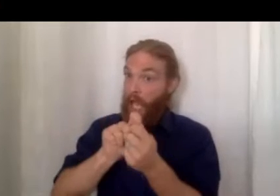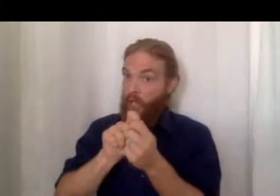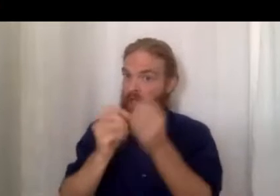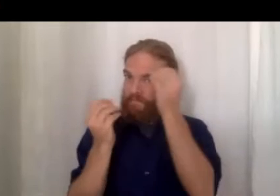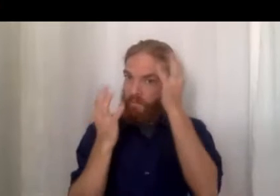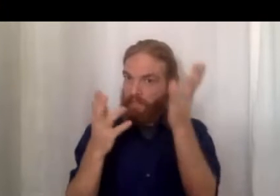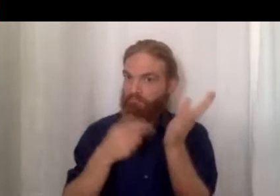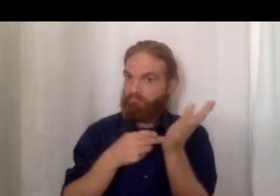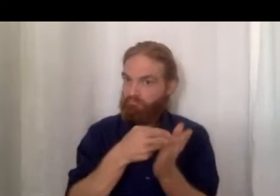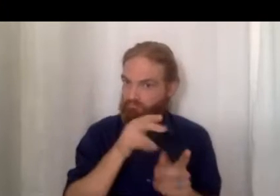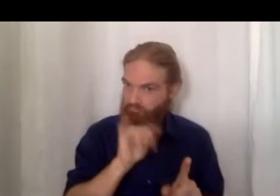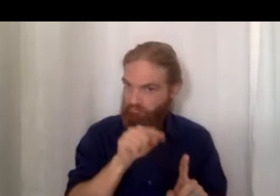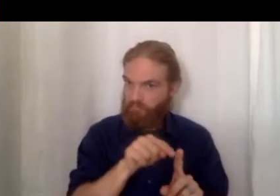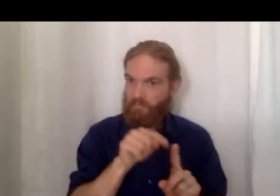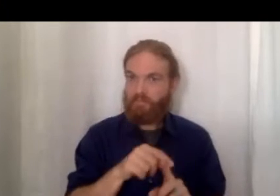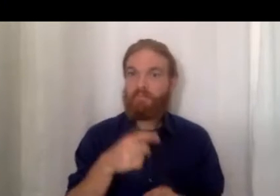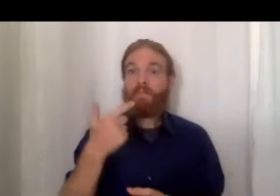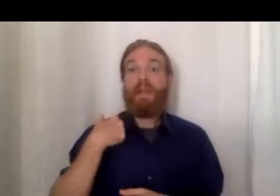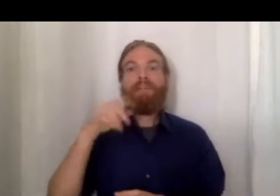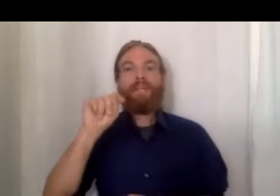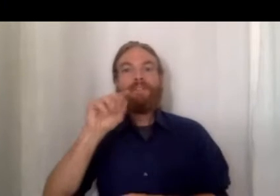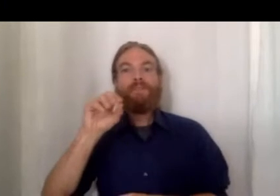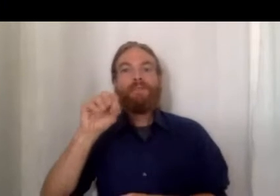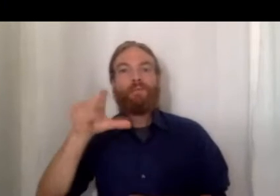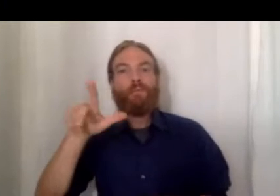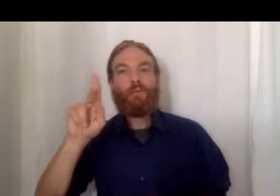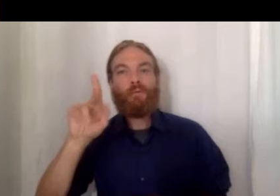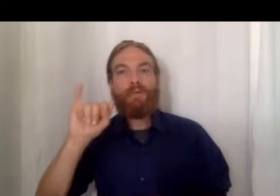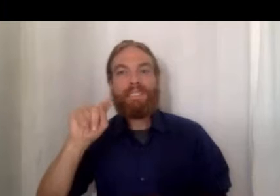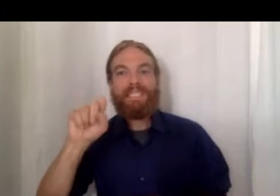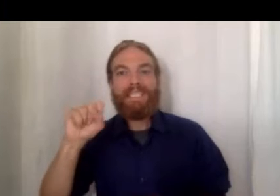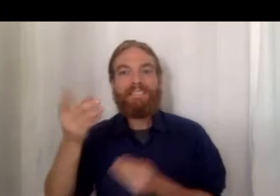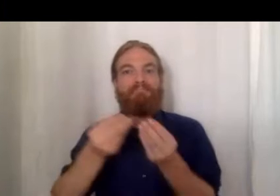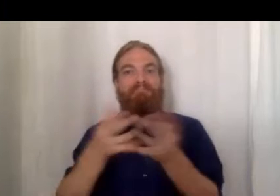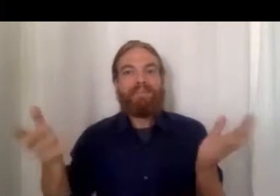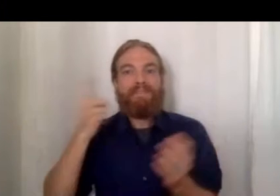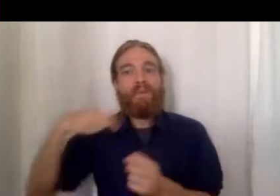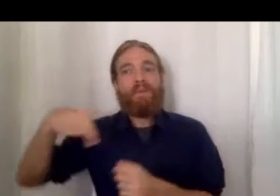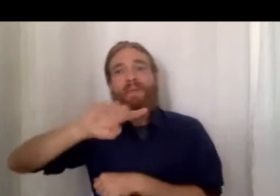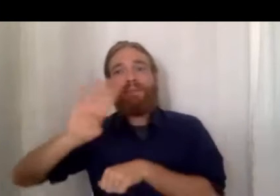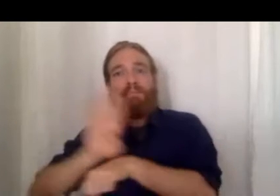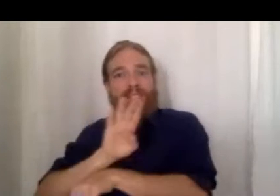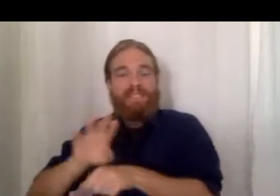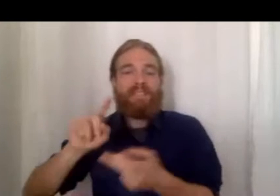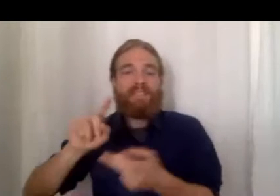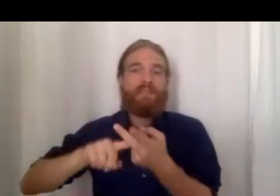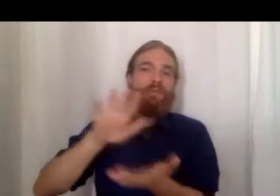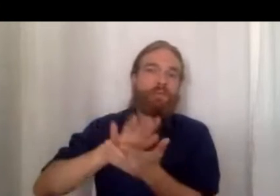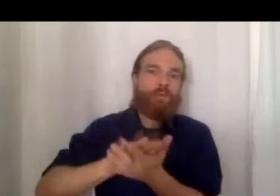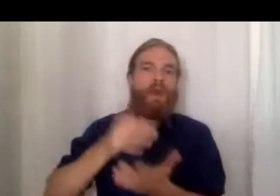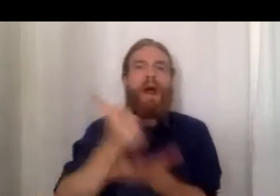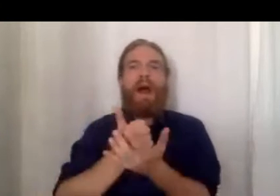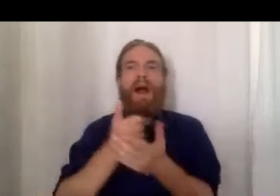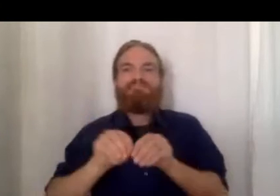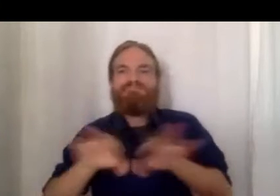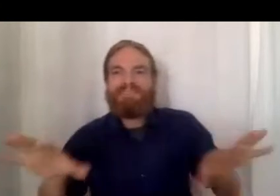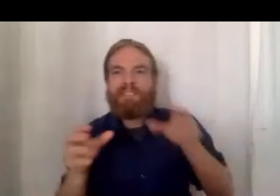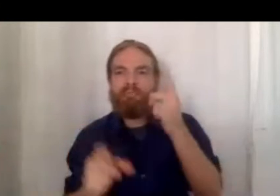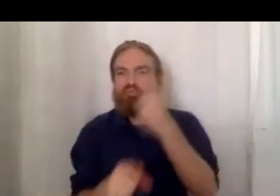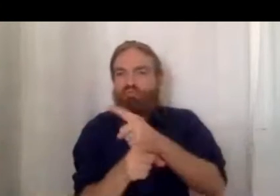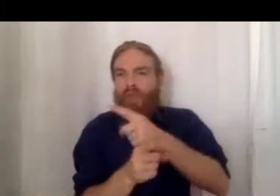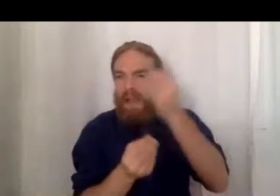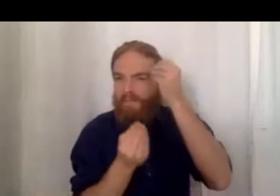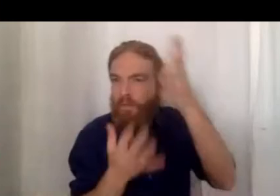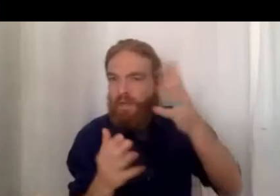sent out to businesses and schools that are helpful in providing more information about vaccination as well. Next